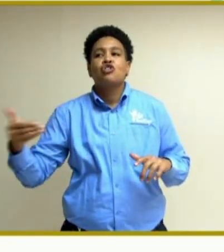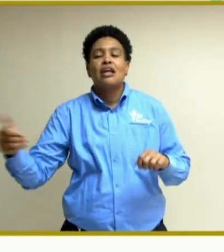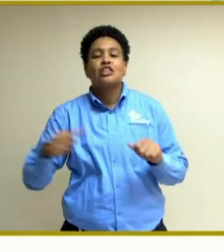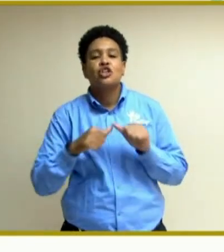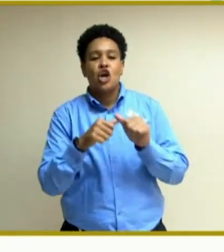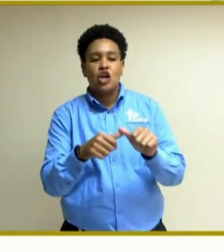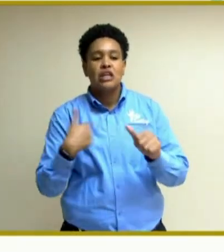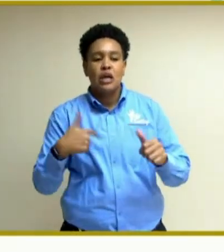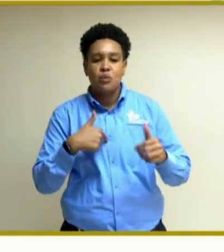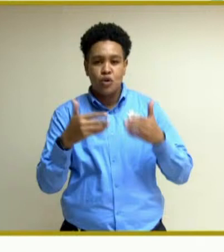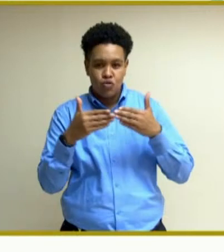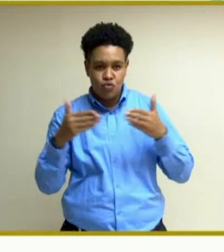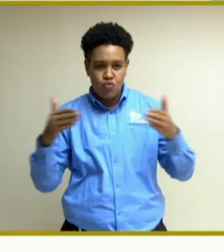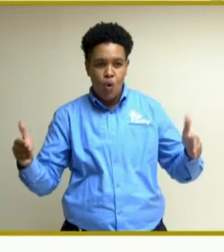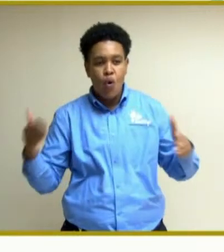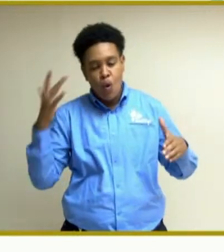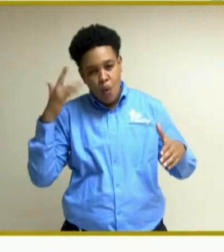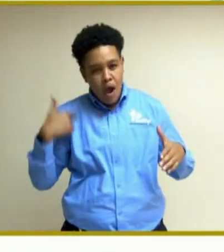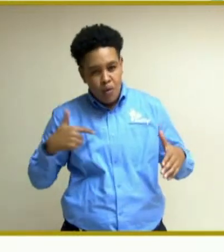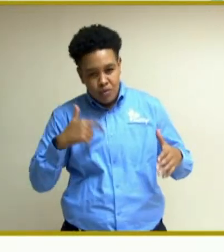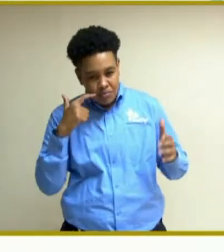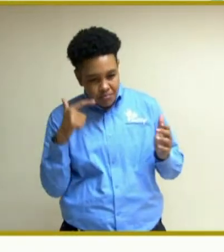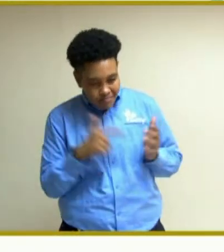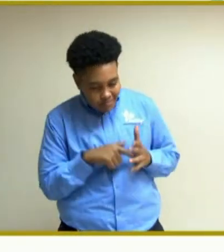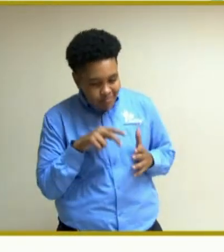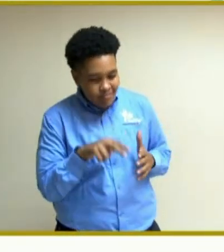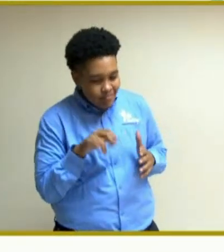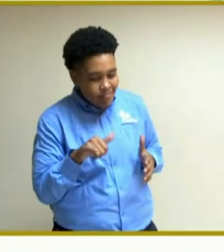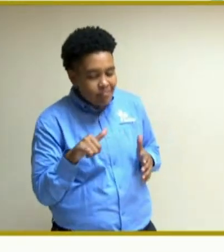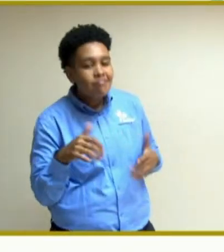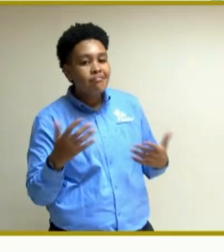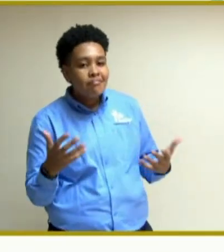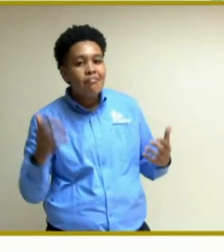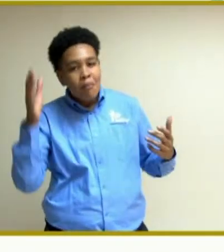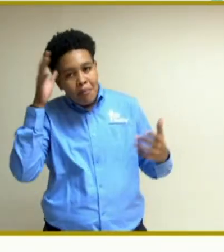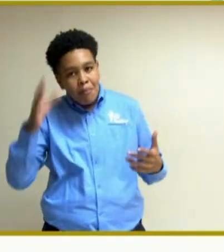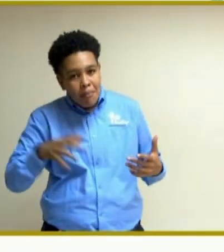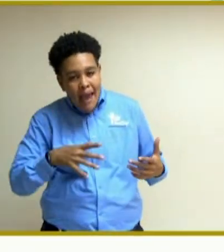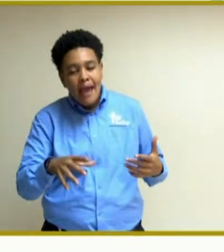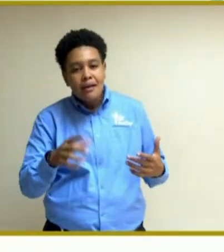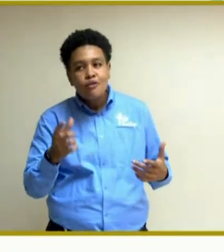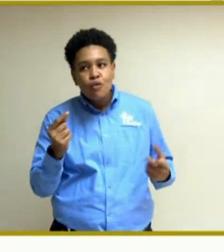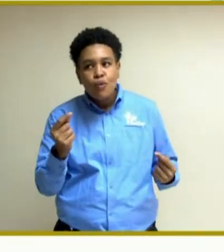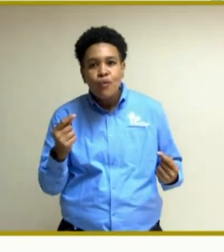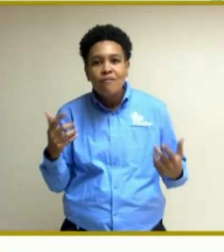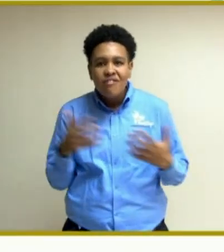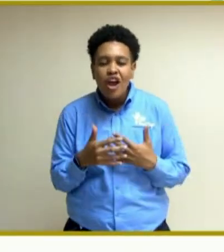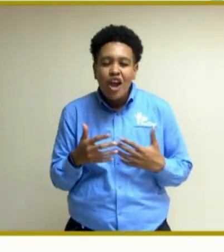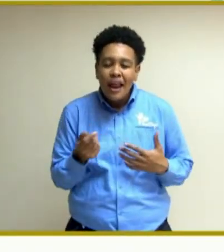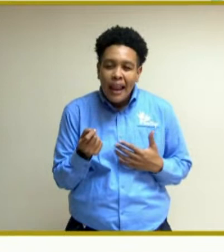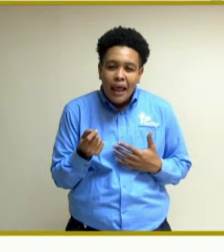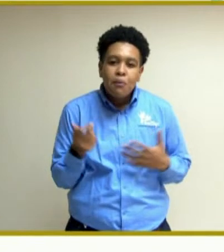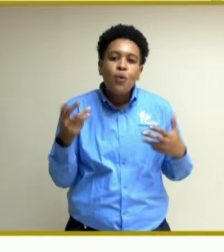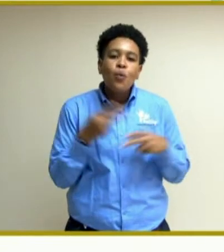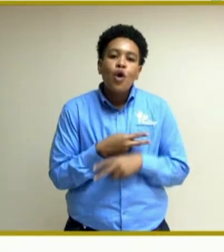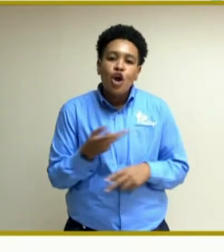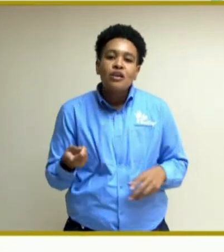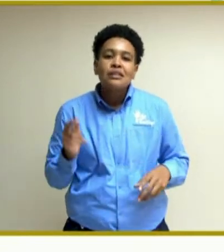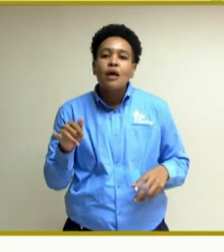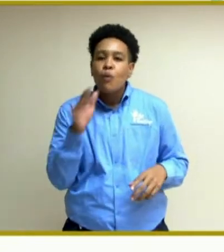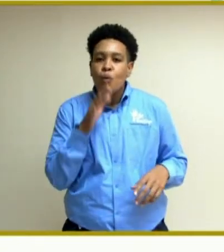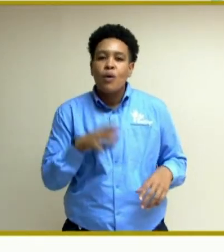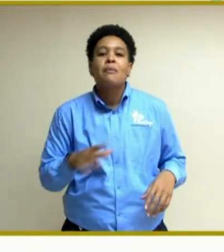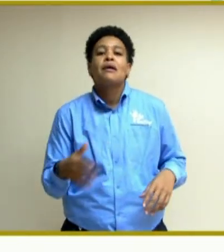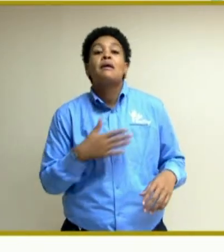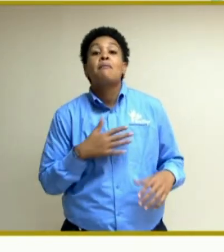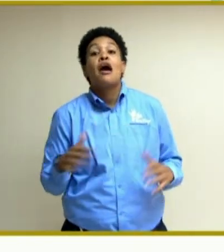as we roll out, because we recognize that men do fare just a tad bit worse than women. And